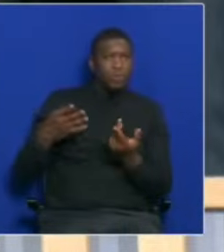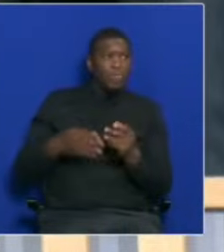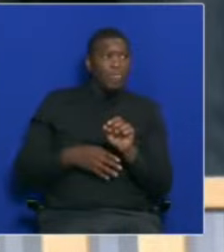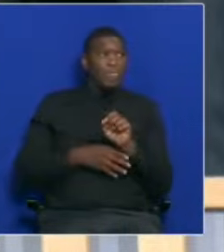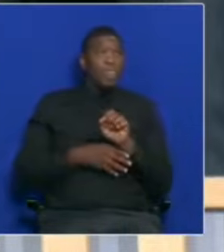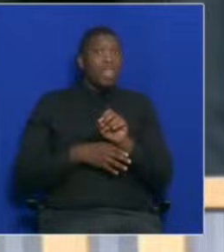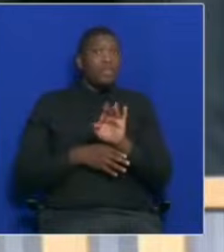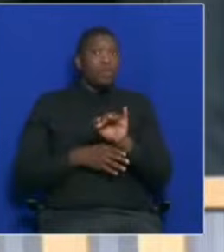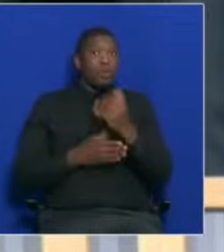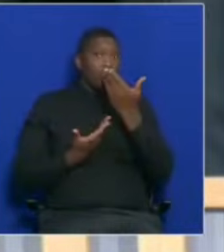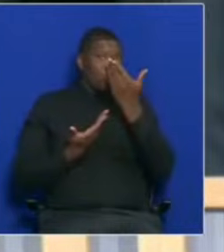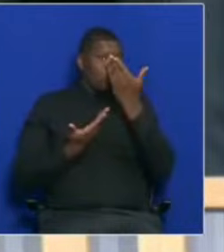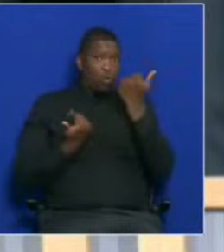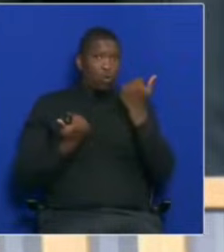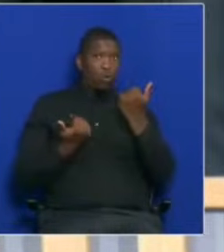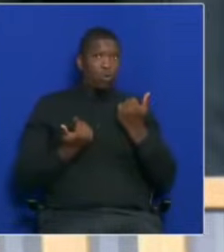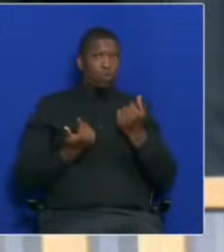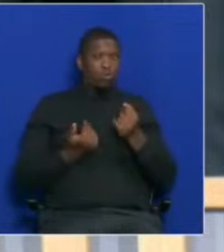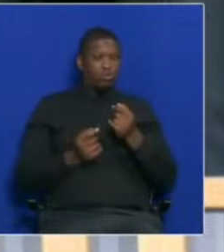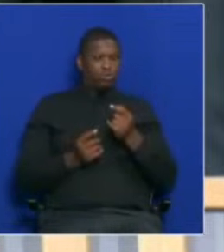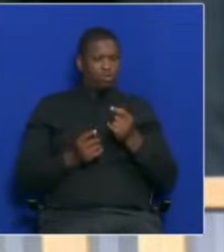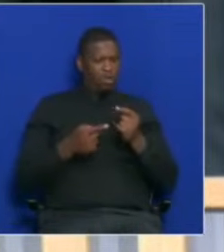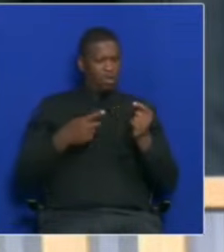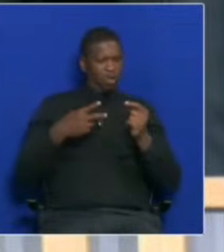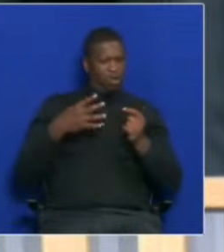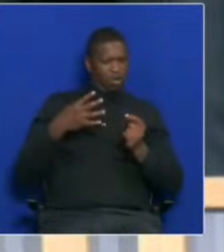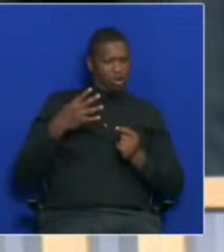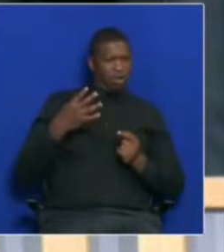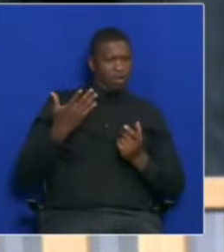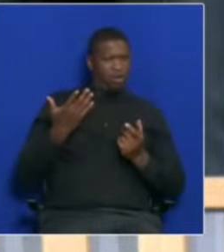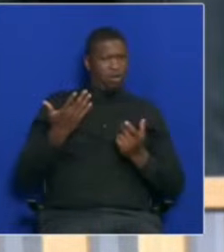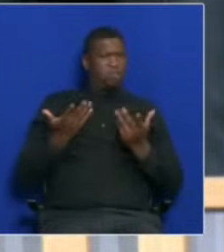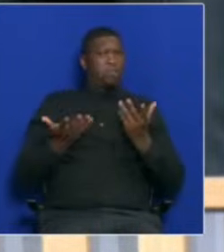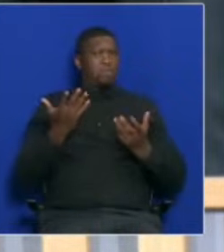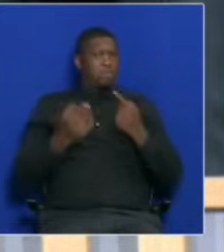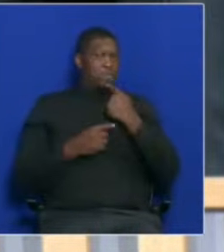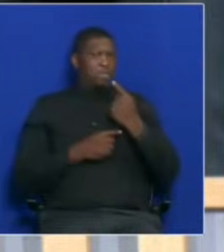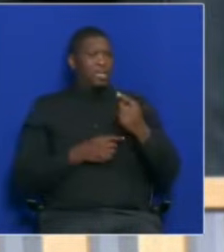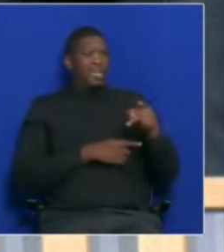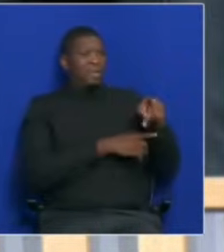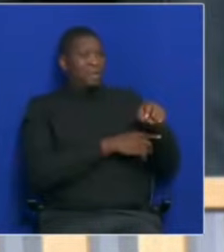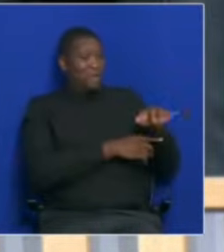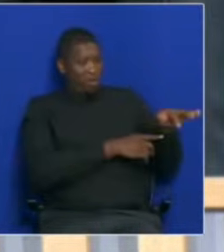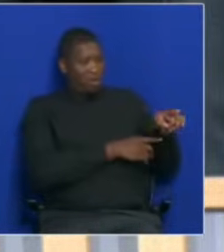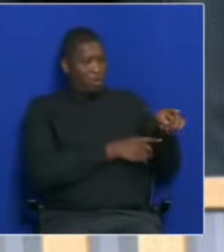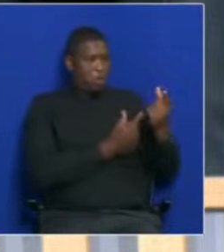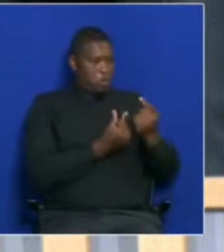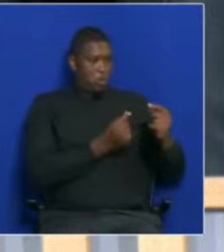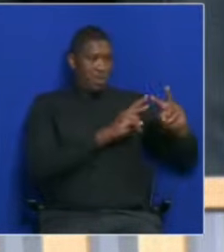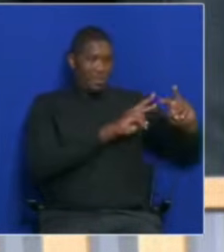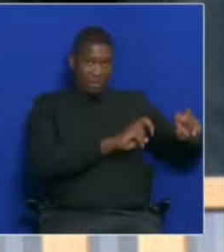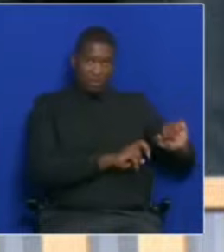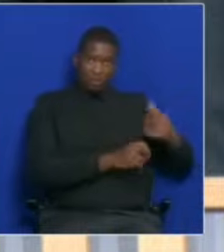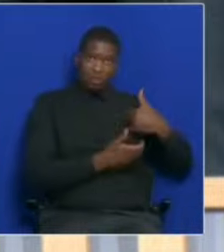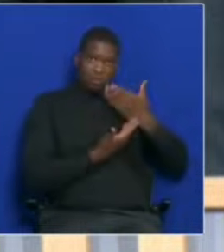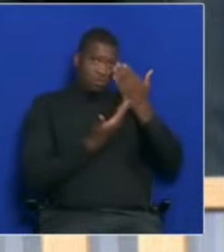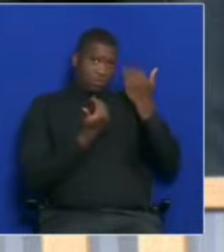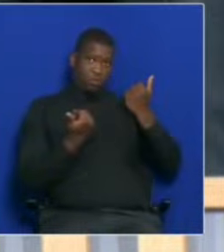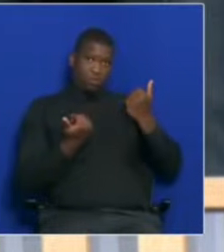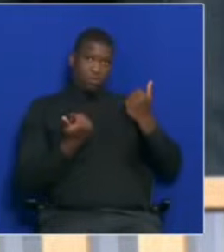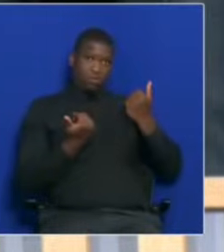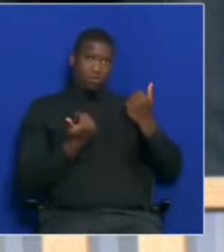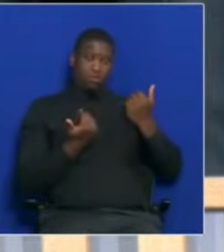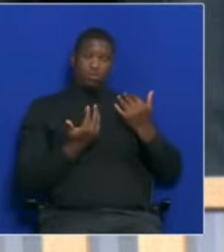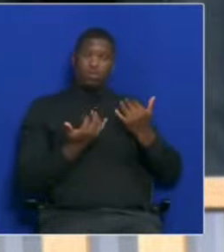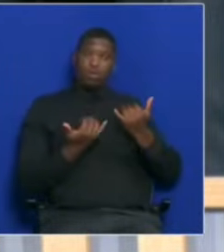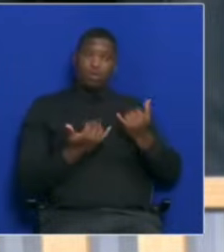you at that point is Perumal is conducting an investigation that you know nothing about. And at this point, Chief